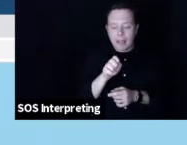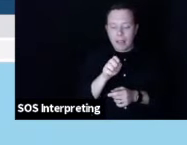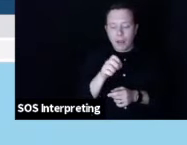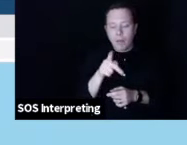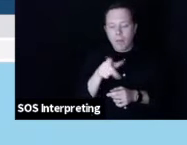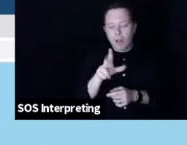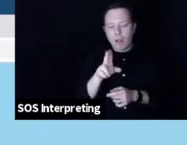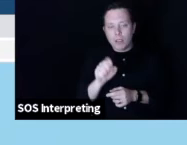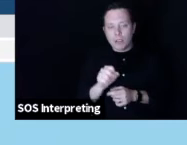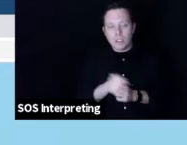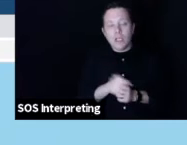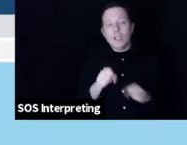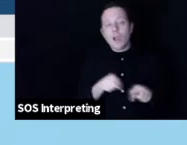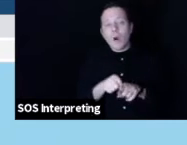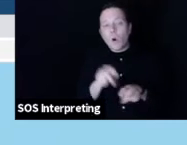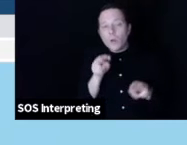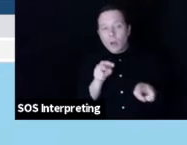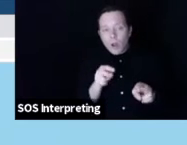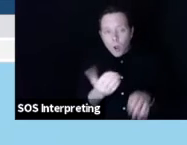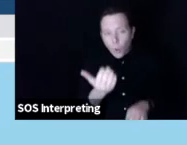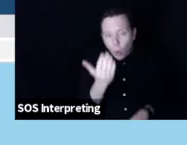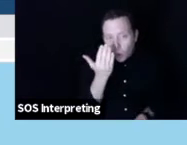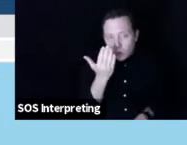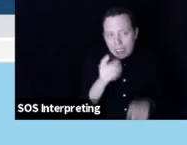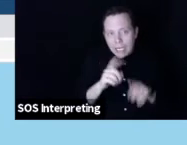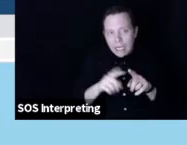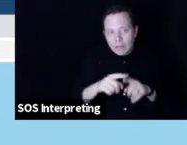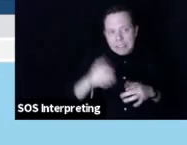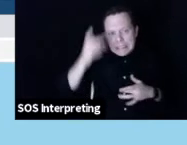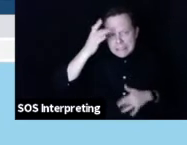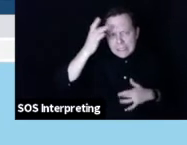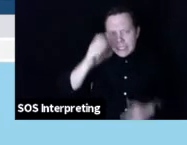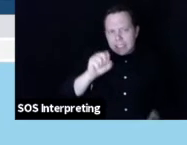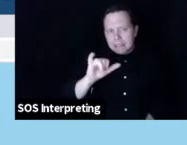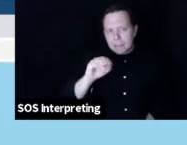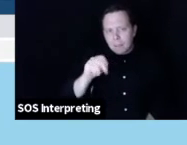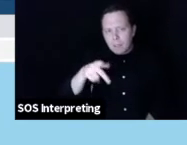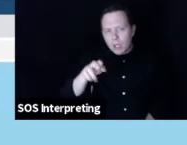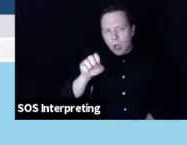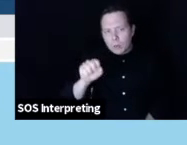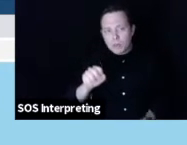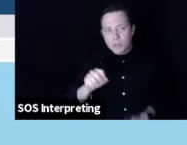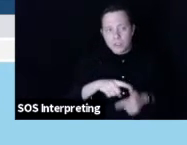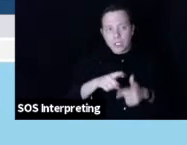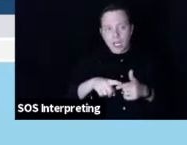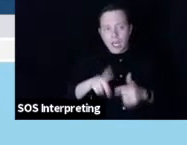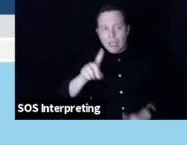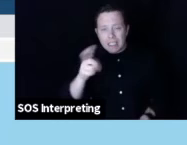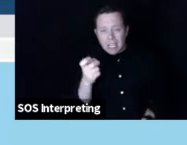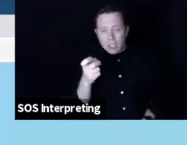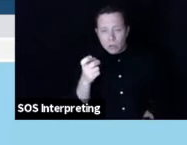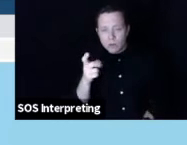you can also look closer at symptoms, those diagnosis and tests that I previously